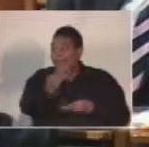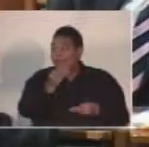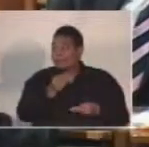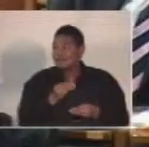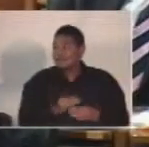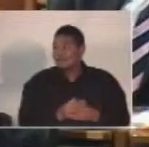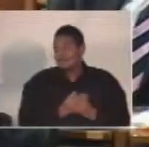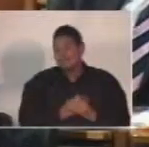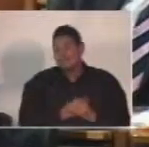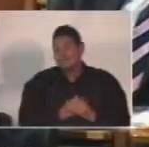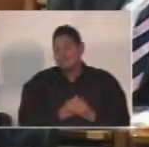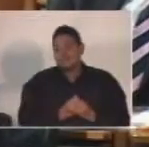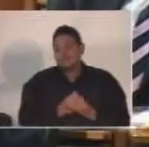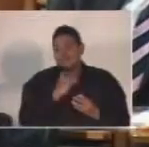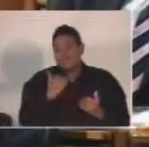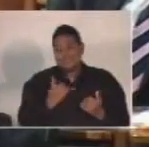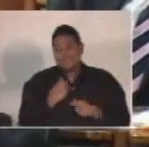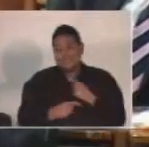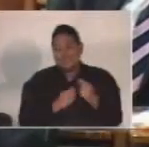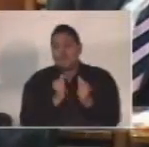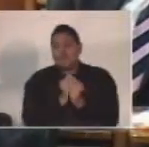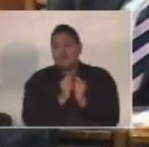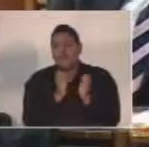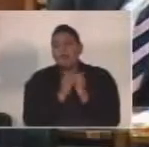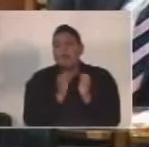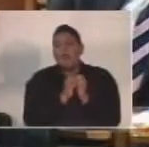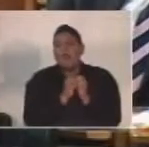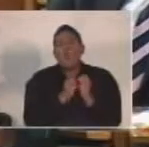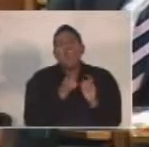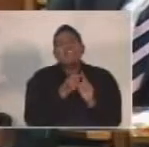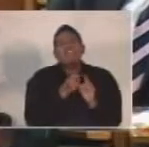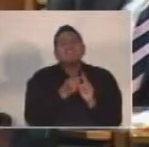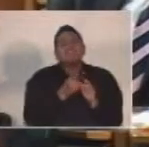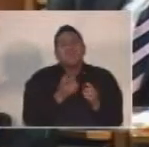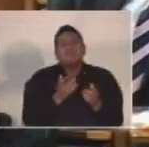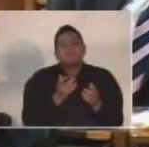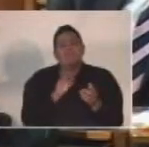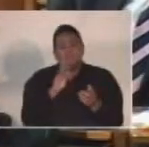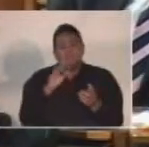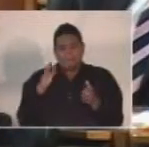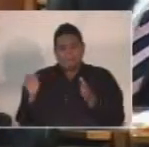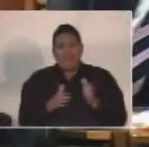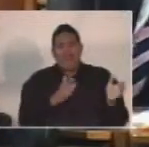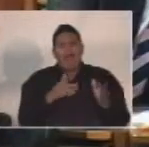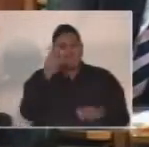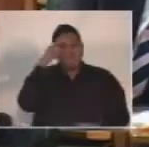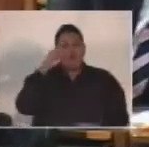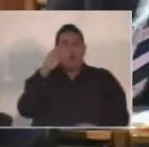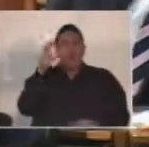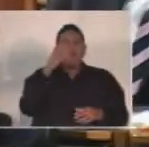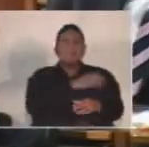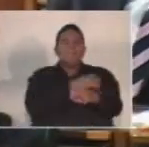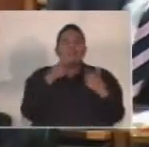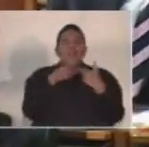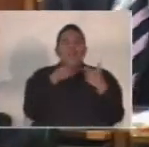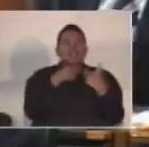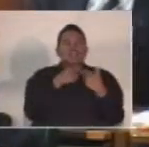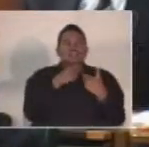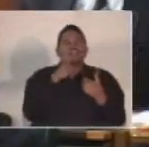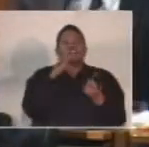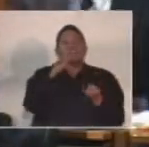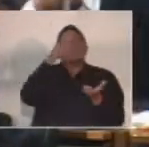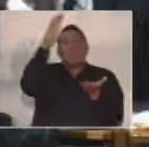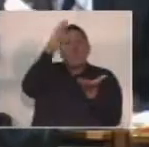generation with a more efficient plant, utilizing lower-cost fuel in order